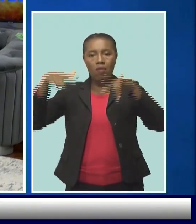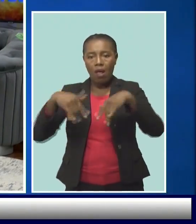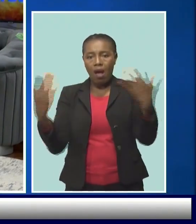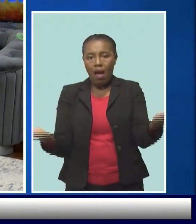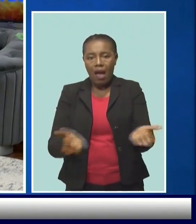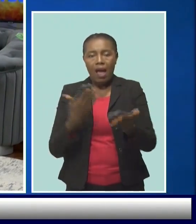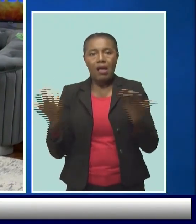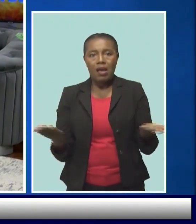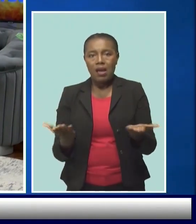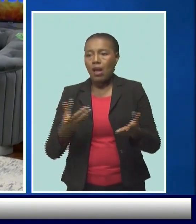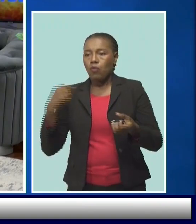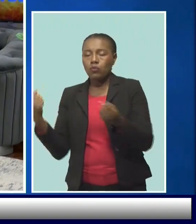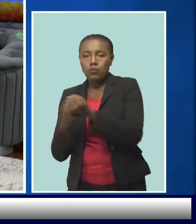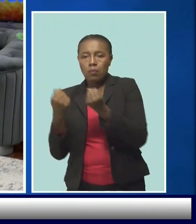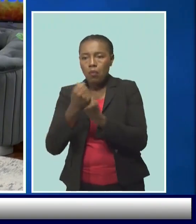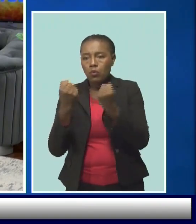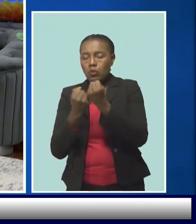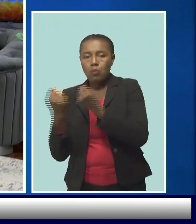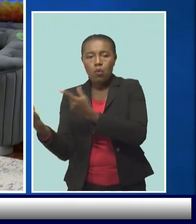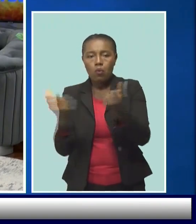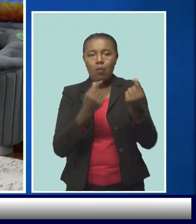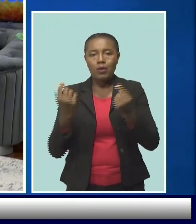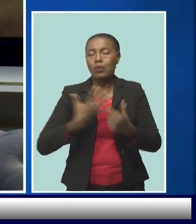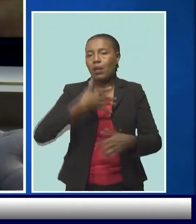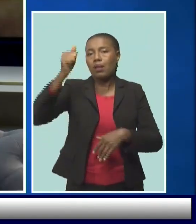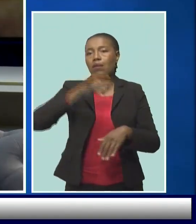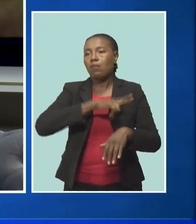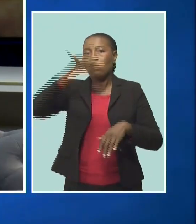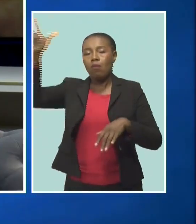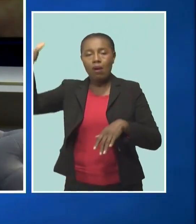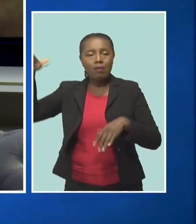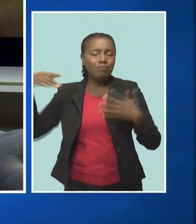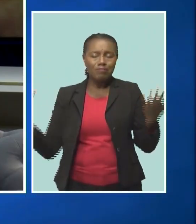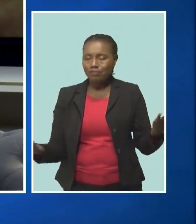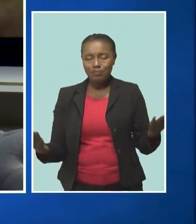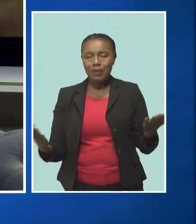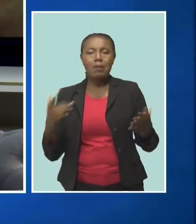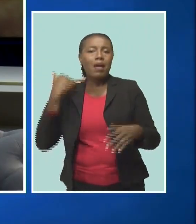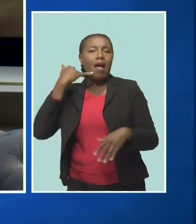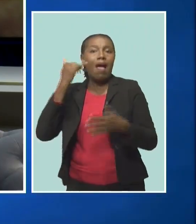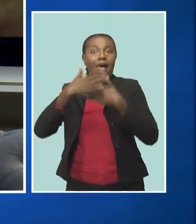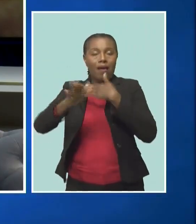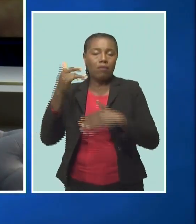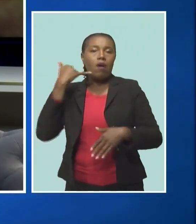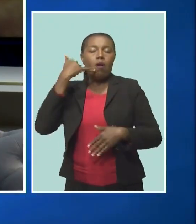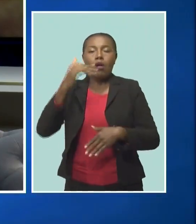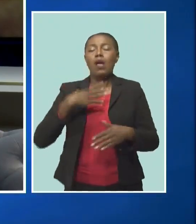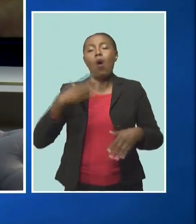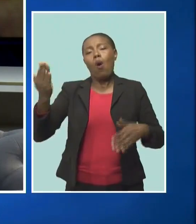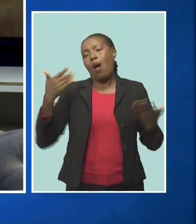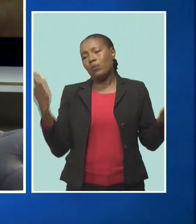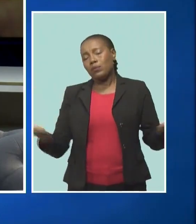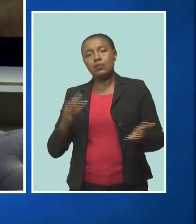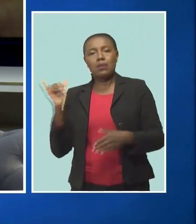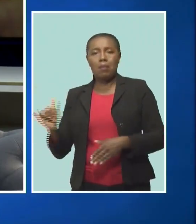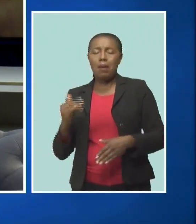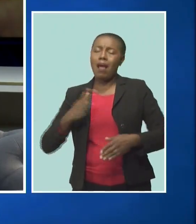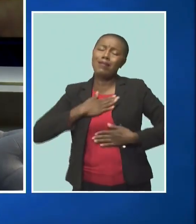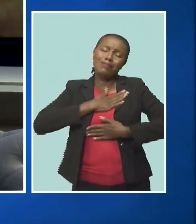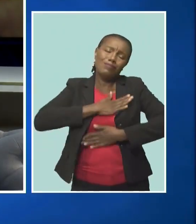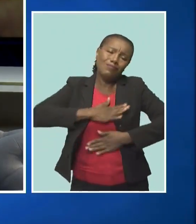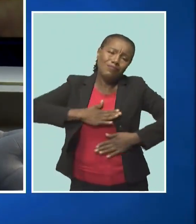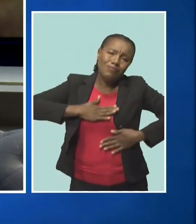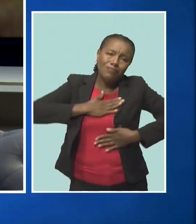done their bit, and gone back out. Yes. But I get the calls afterwards to say, John, I was in Barbados, I had a